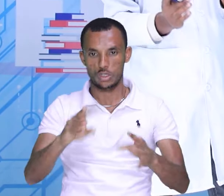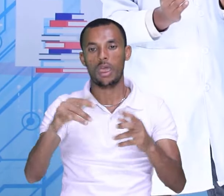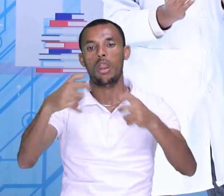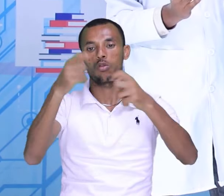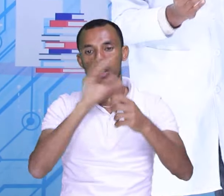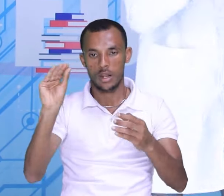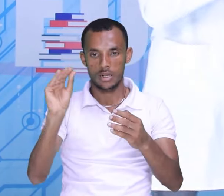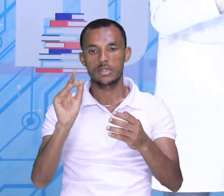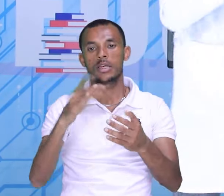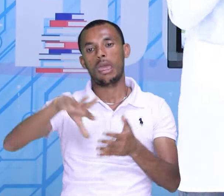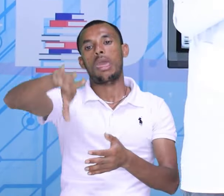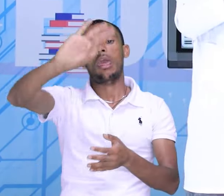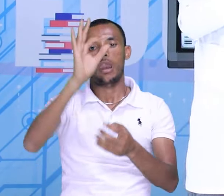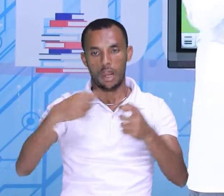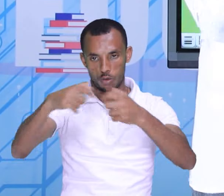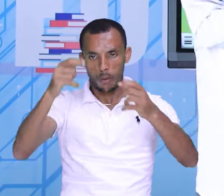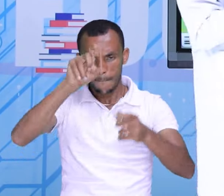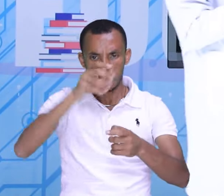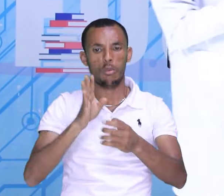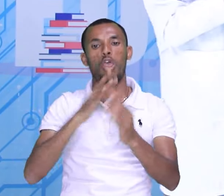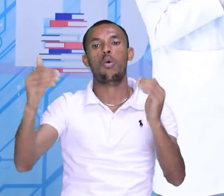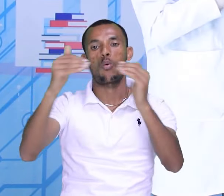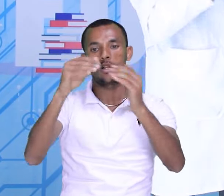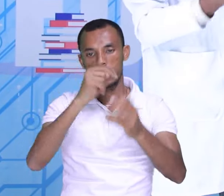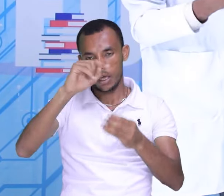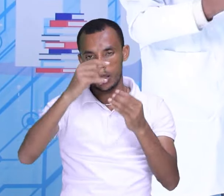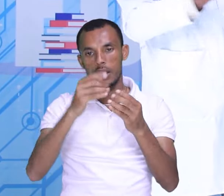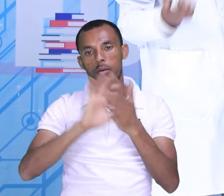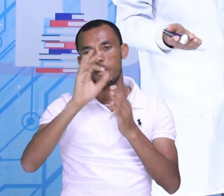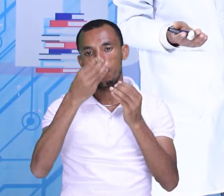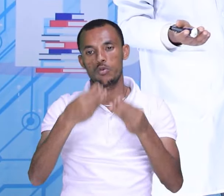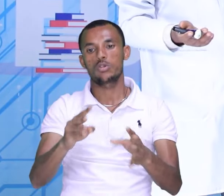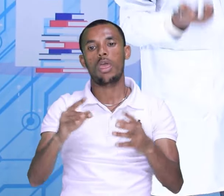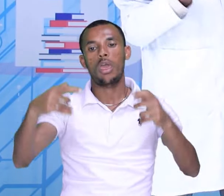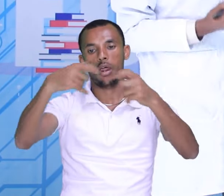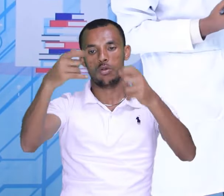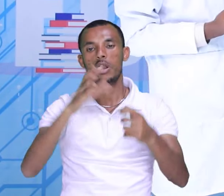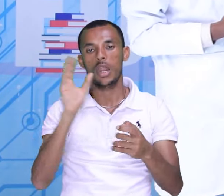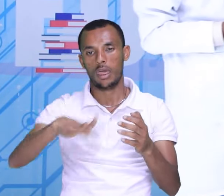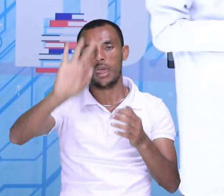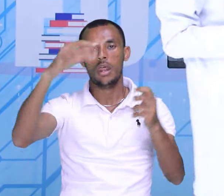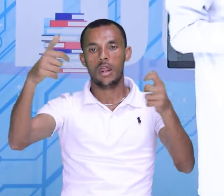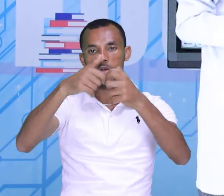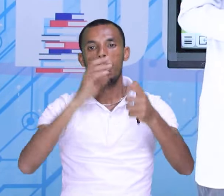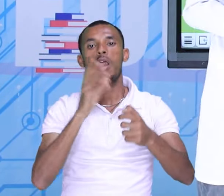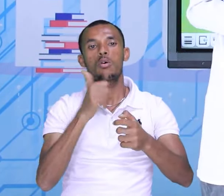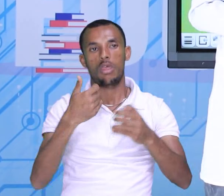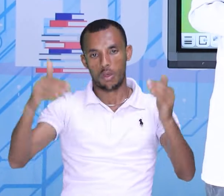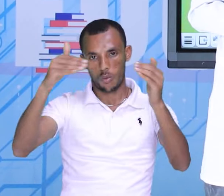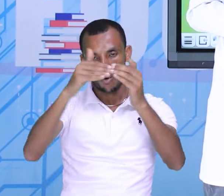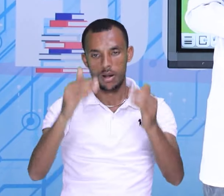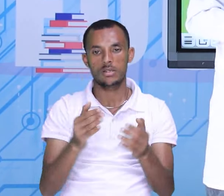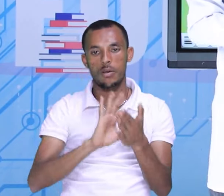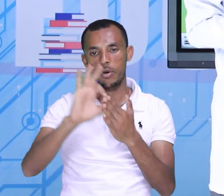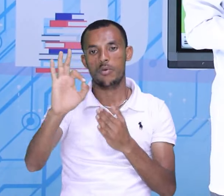and the number of gaining electrons must be equal. Now, in this case, the number of losing and gaining electrons are not equal. The number of losing electrons is already